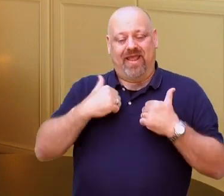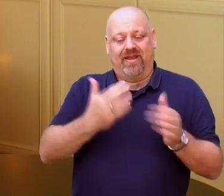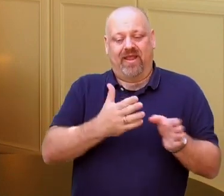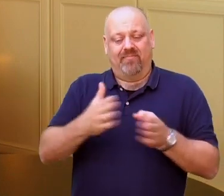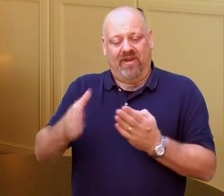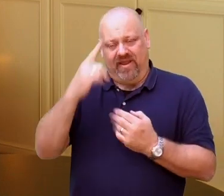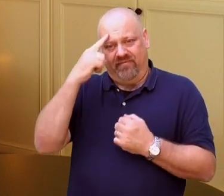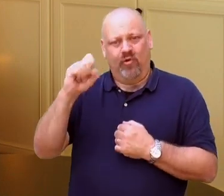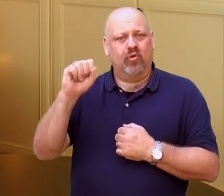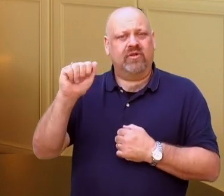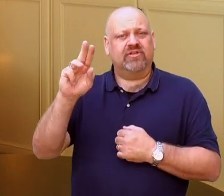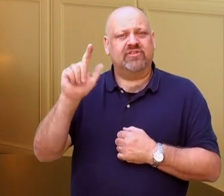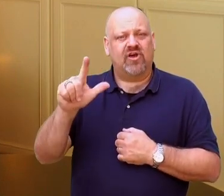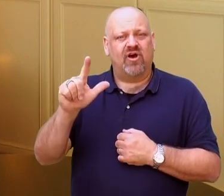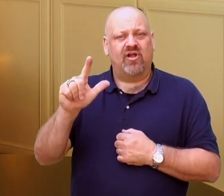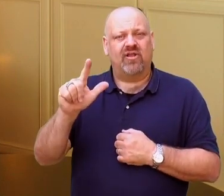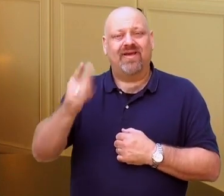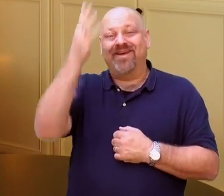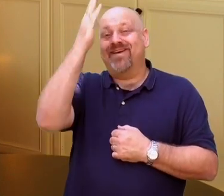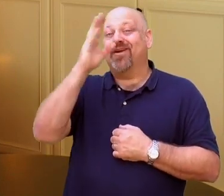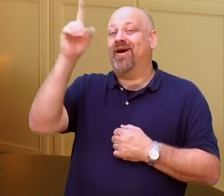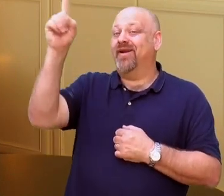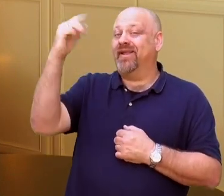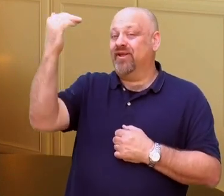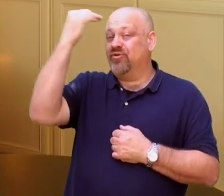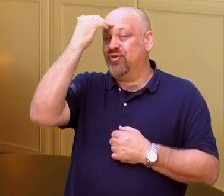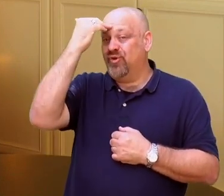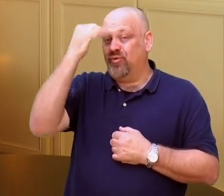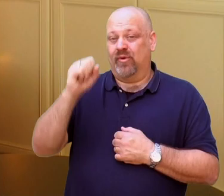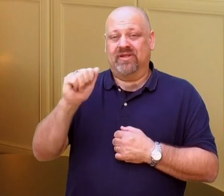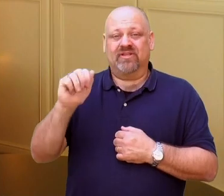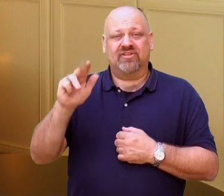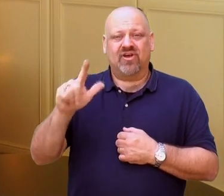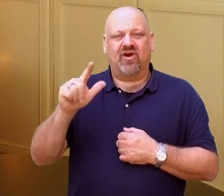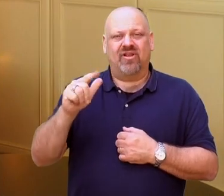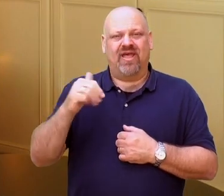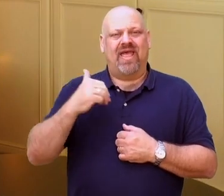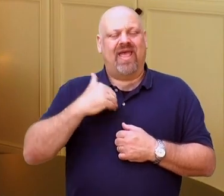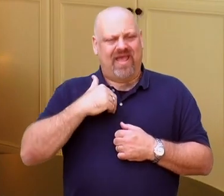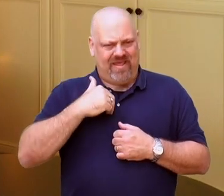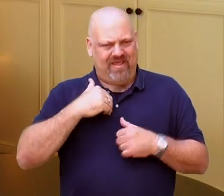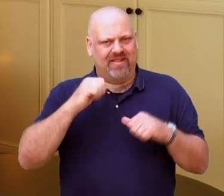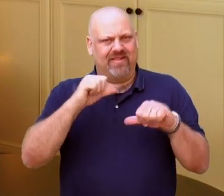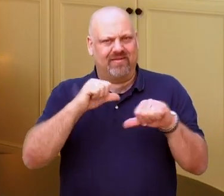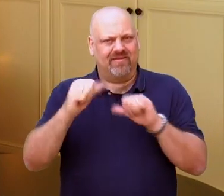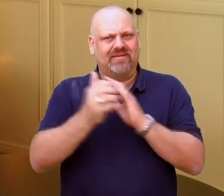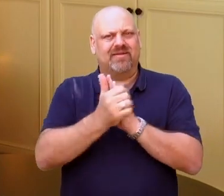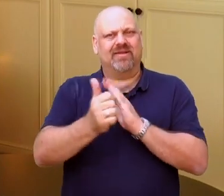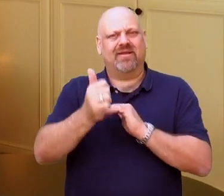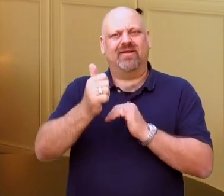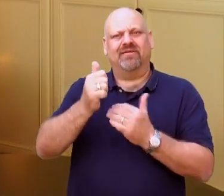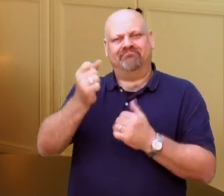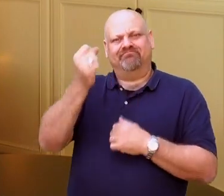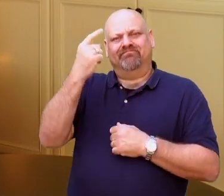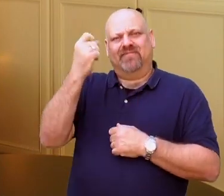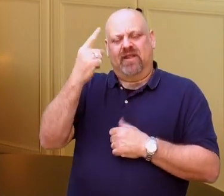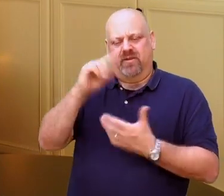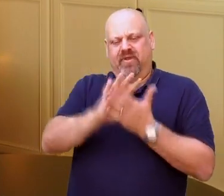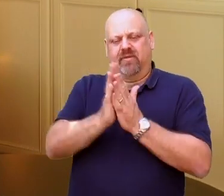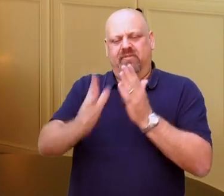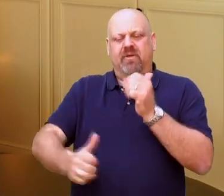God had a plan for Saul, and God knew that Saul had the aptitude to become the most